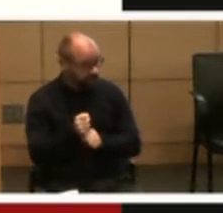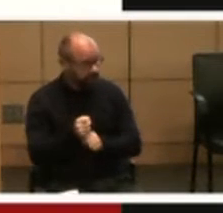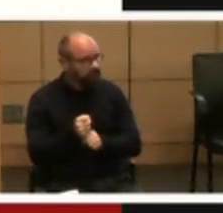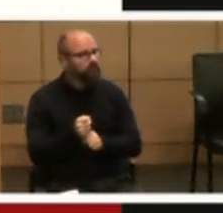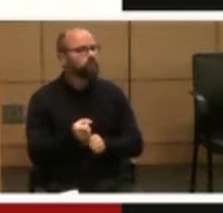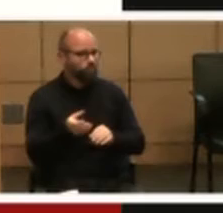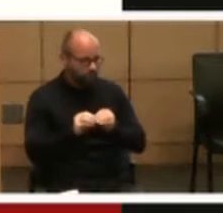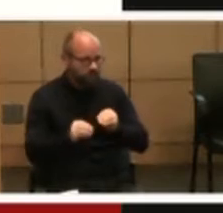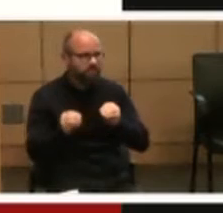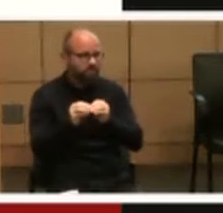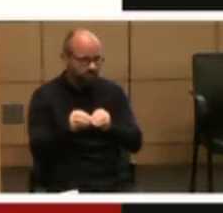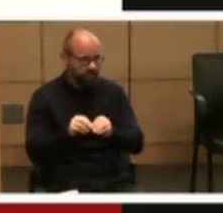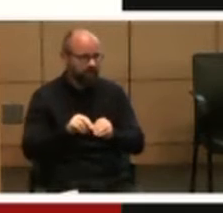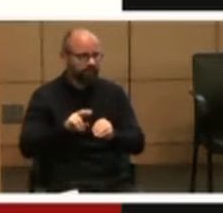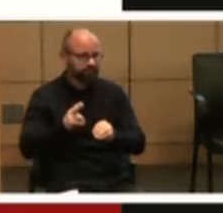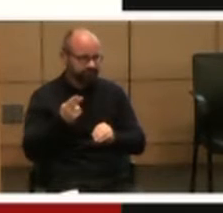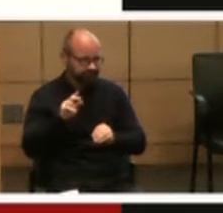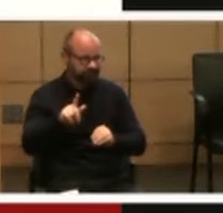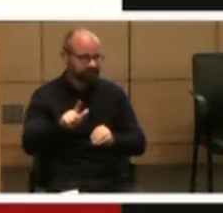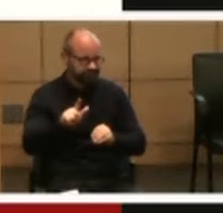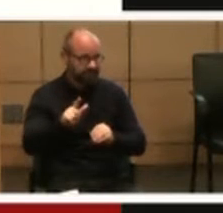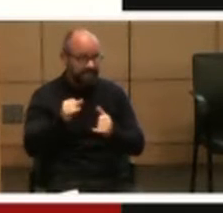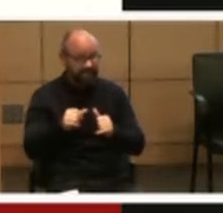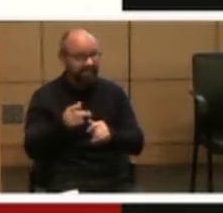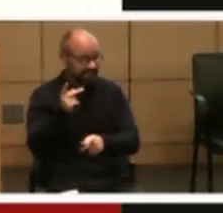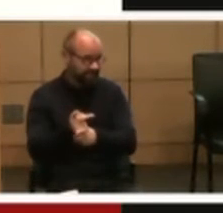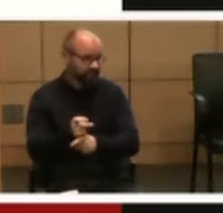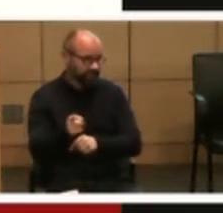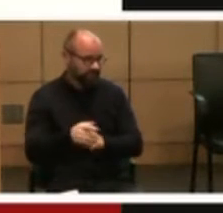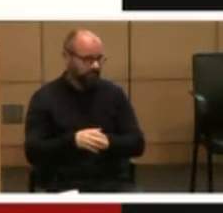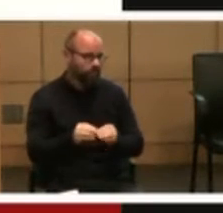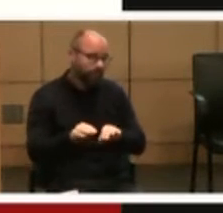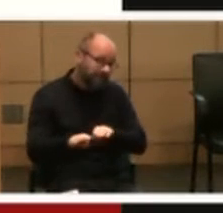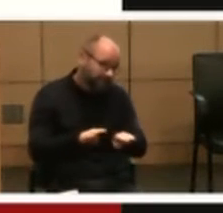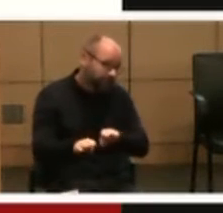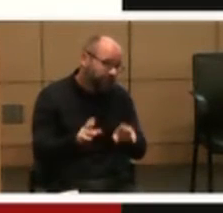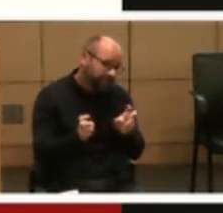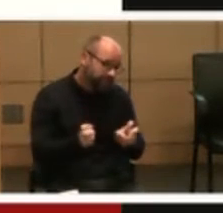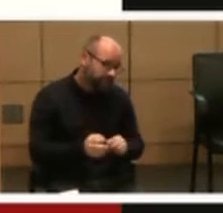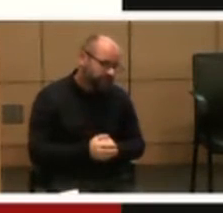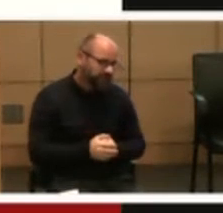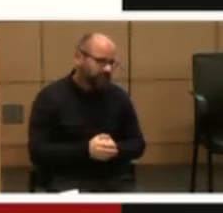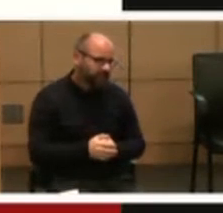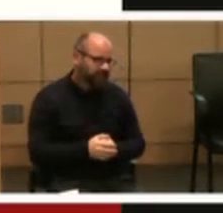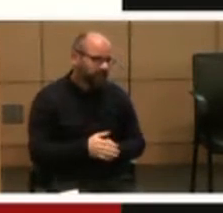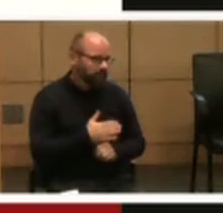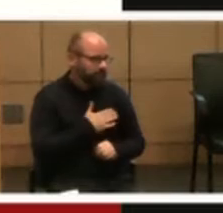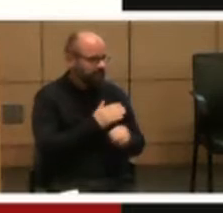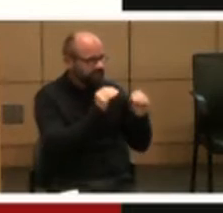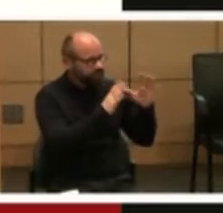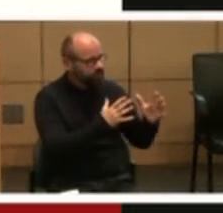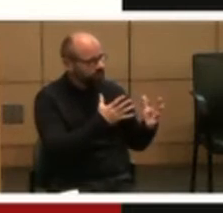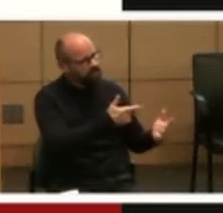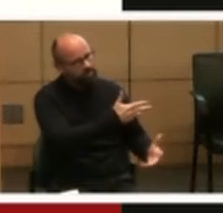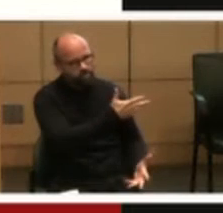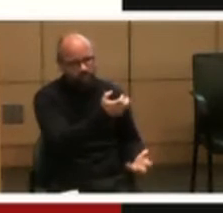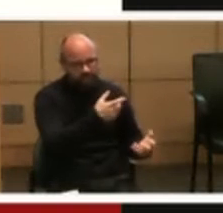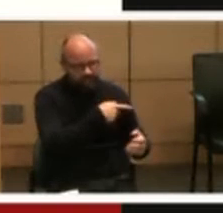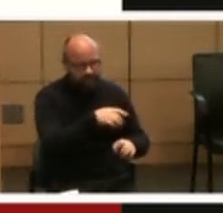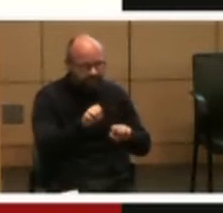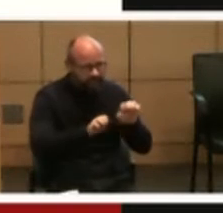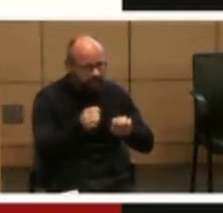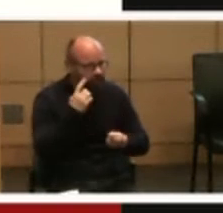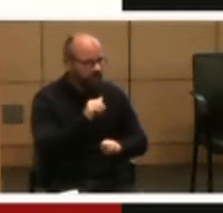More behavioral issues, and a lot of it is hear from parents. My teacher wants him to evaluate for ADD. My teacher wants him to be